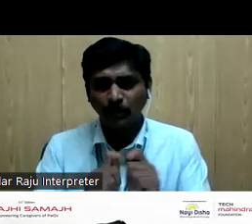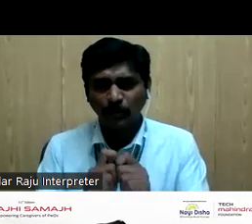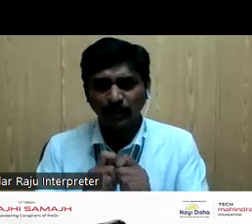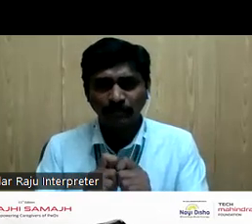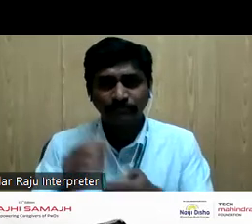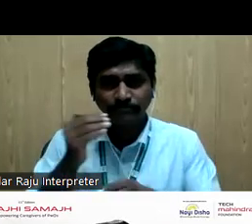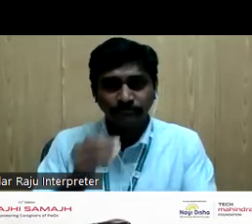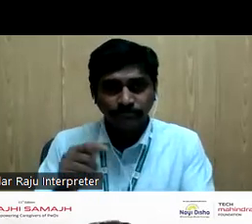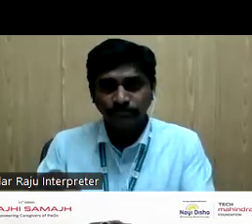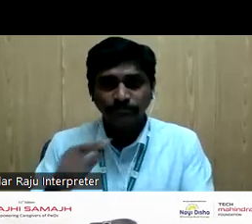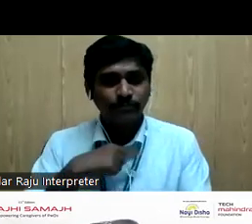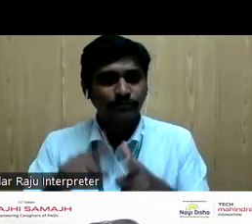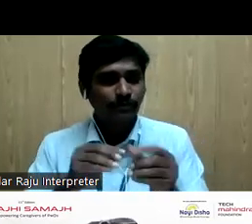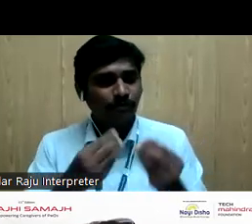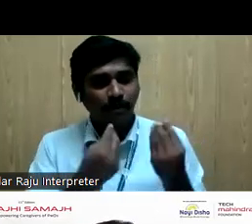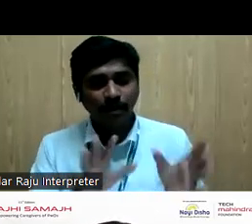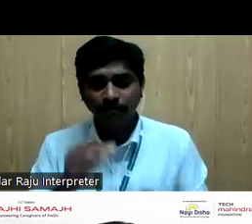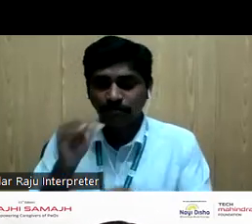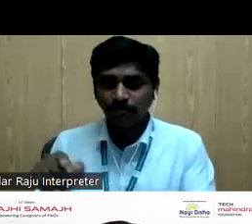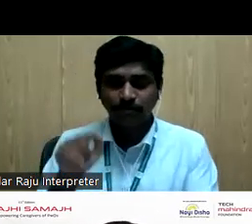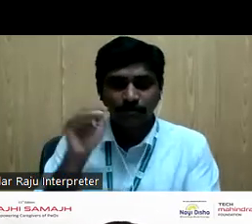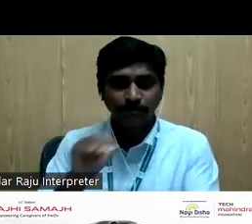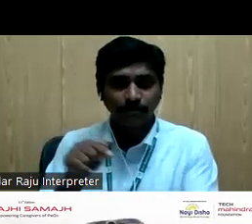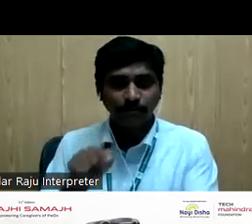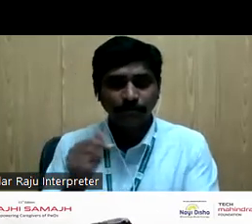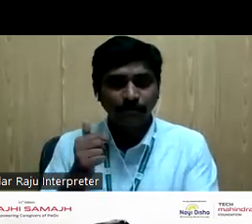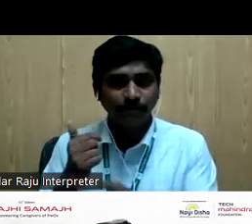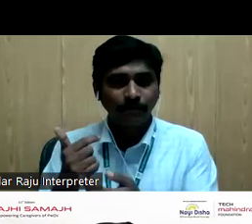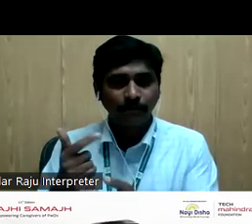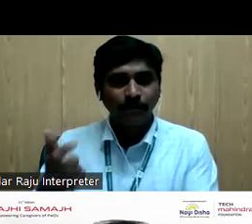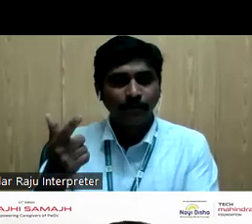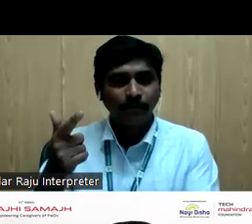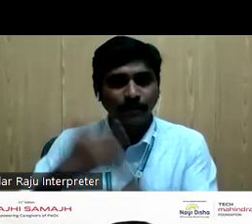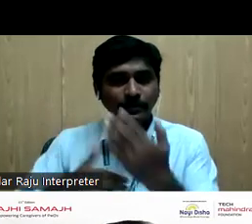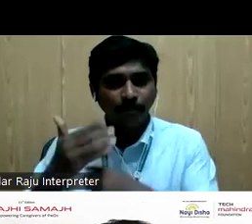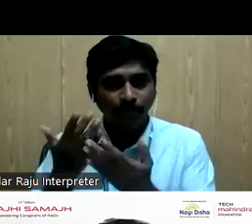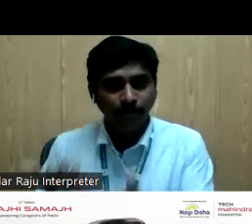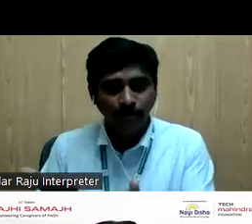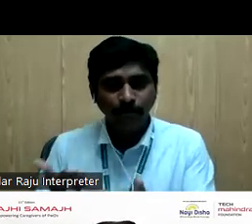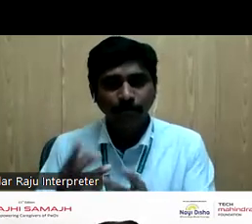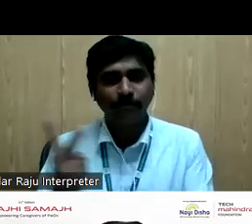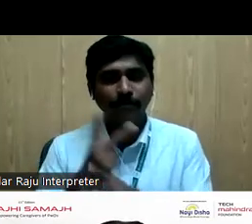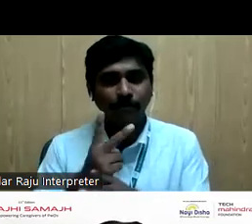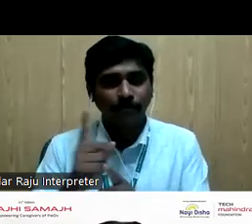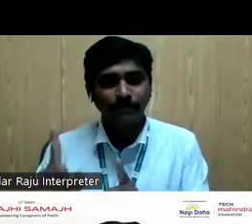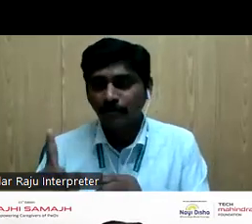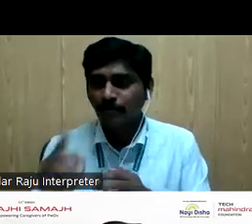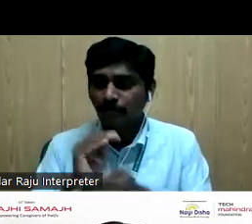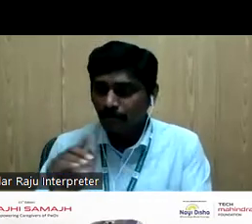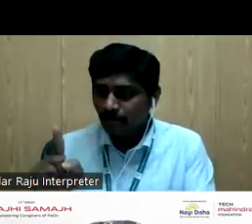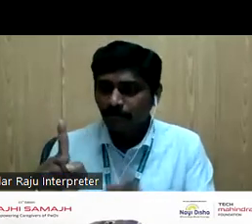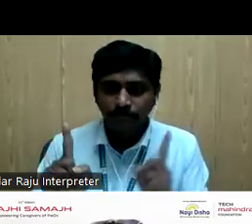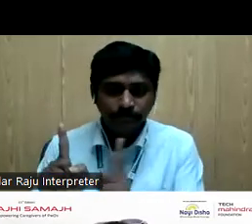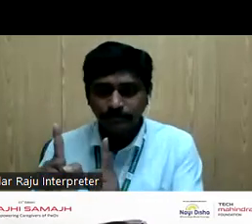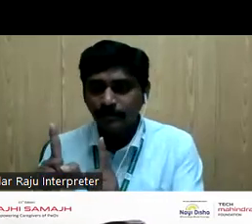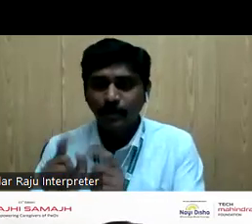became a caregiver. She has been associated with Nayi Disha since the year, and she attends all the events at Nayi Disha,